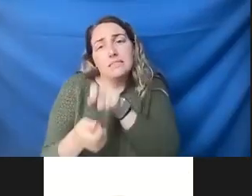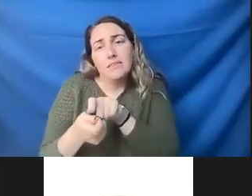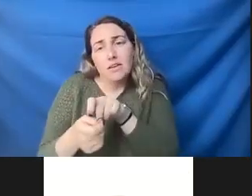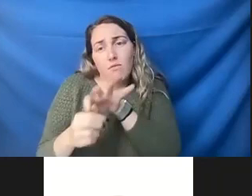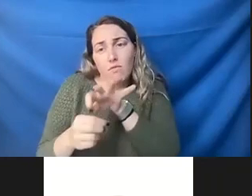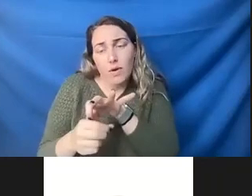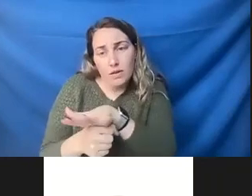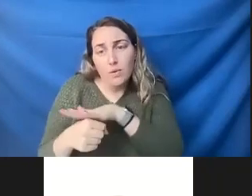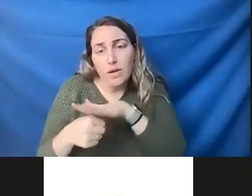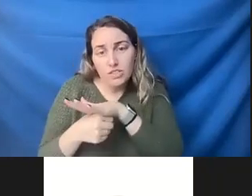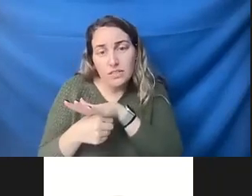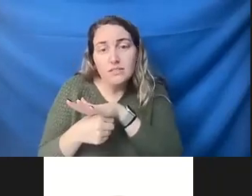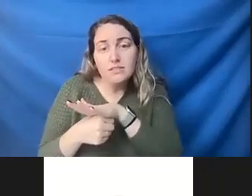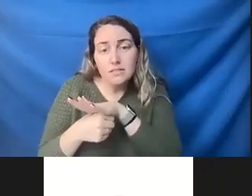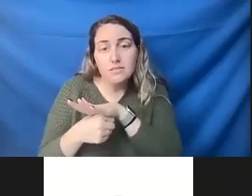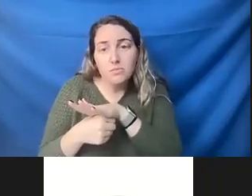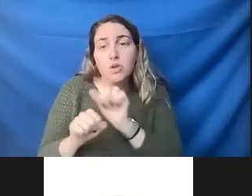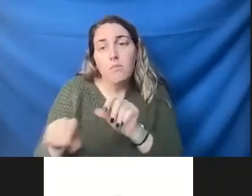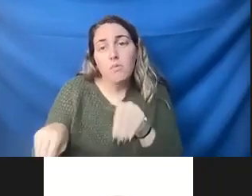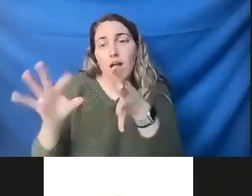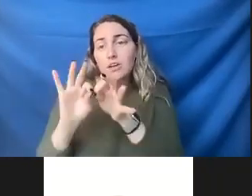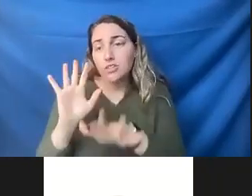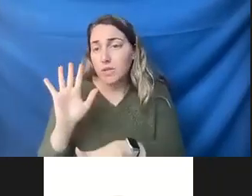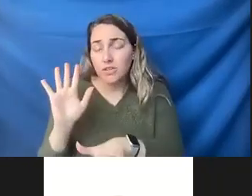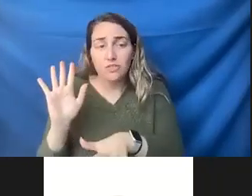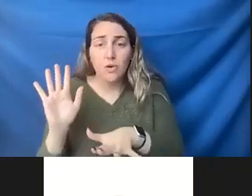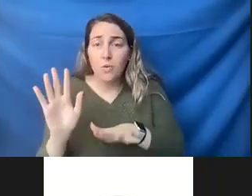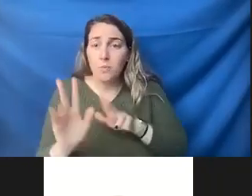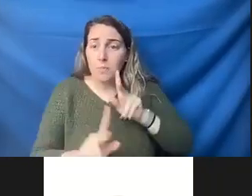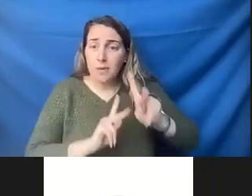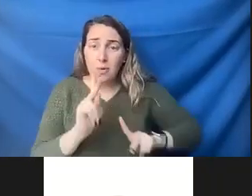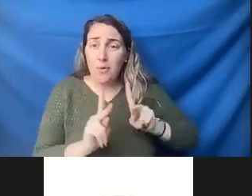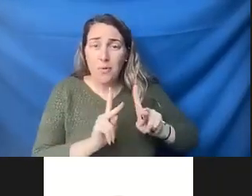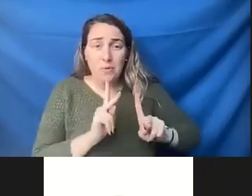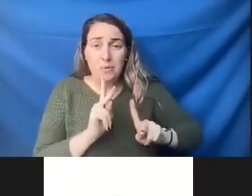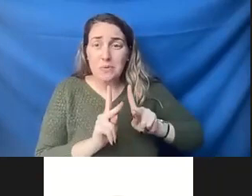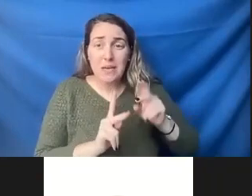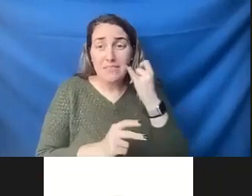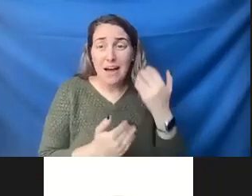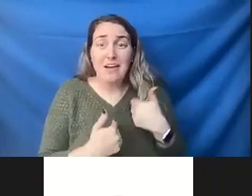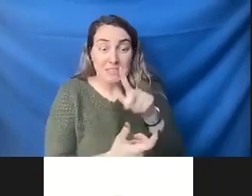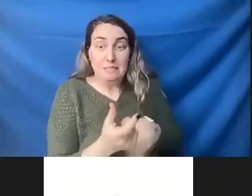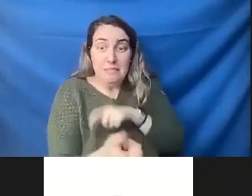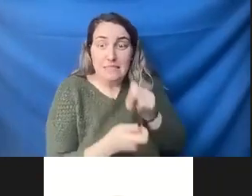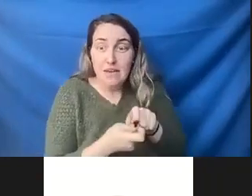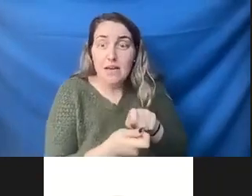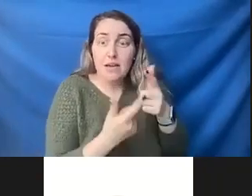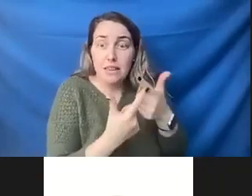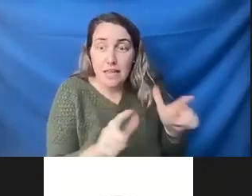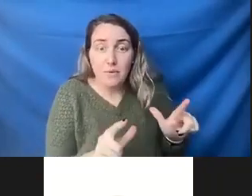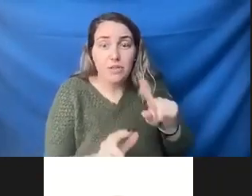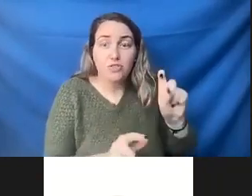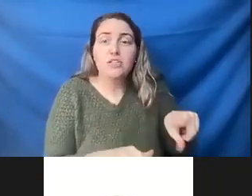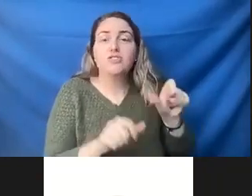the city charter. So we're happy to follow up with people on that afterwards and connect people to the Civic